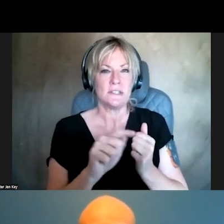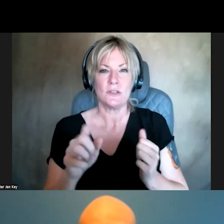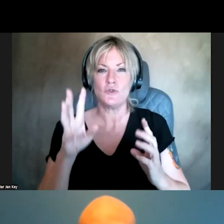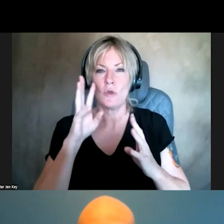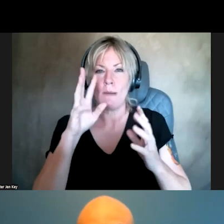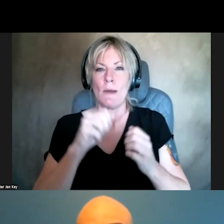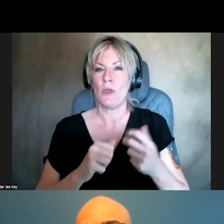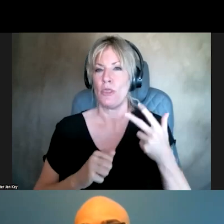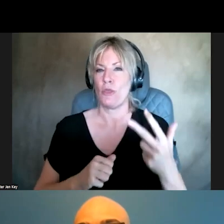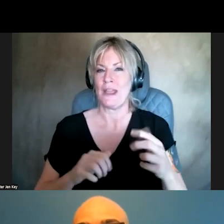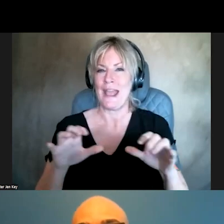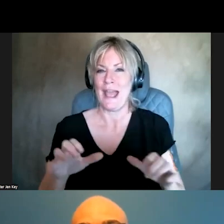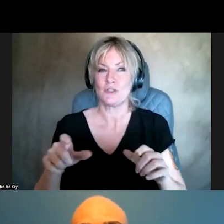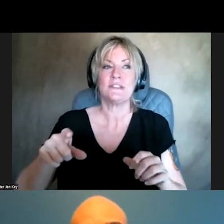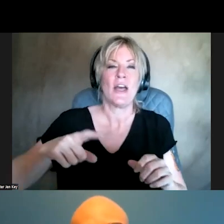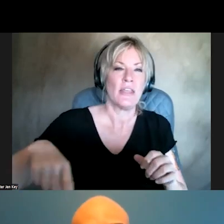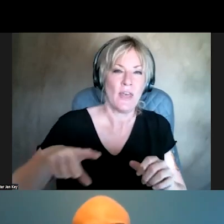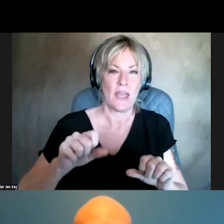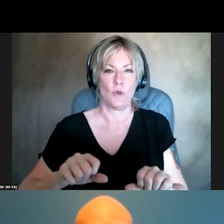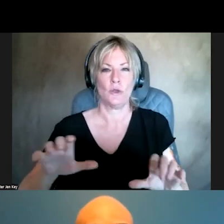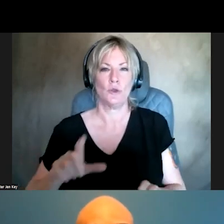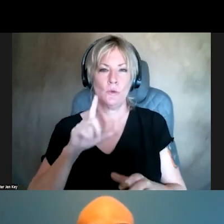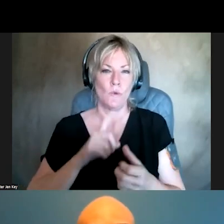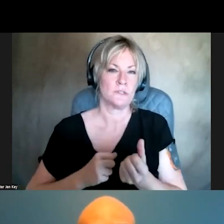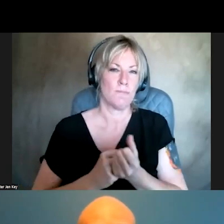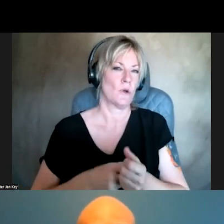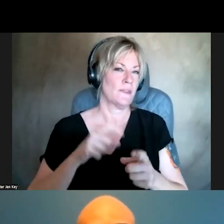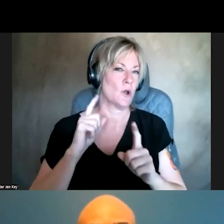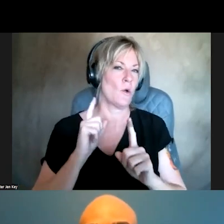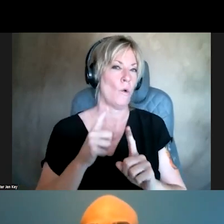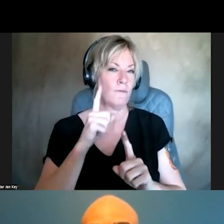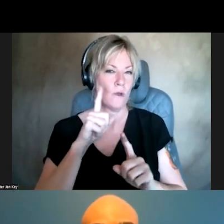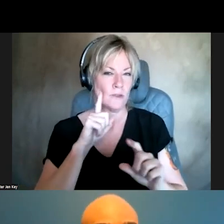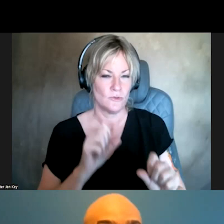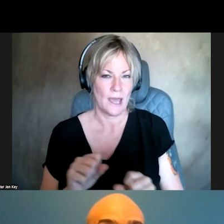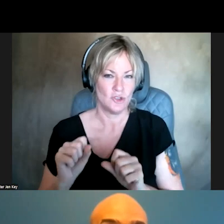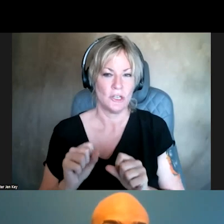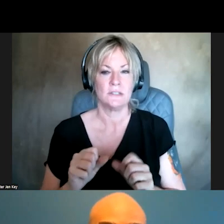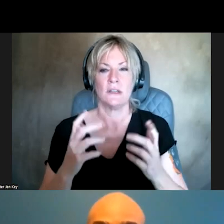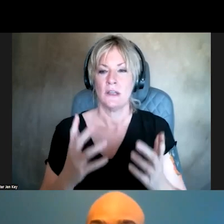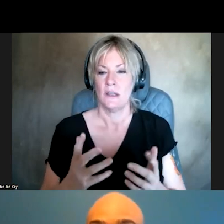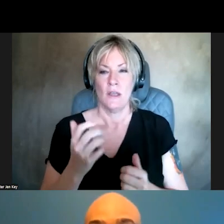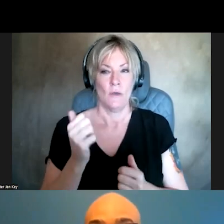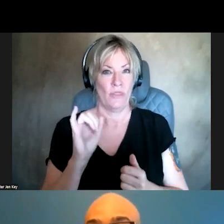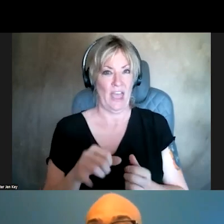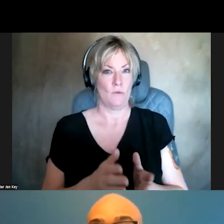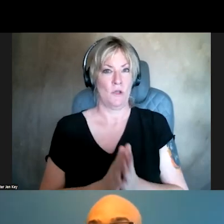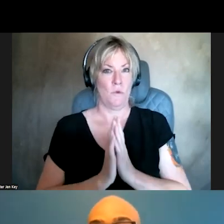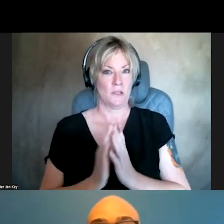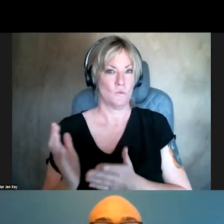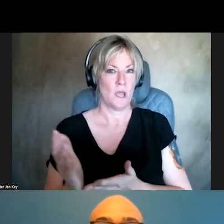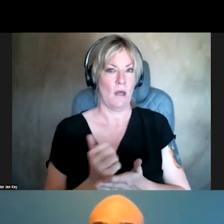actions that they could take towards advancing the goals and objectives of the strategy. And with that request, we managed to get